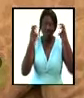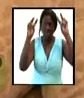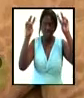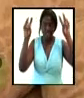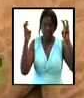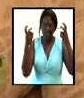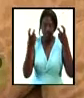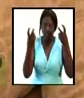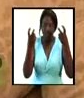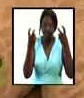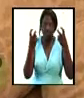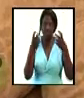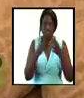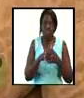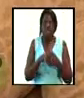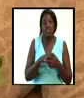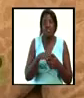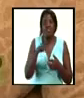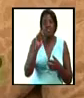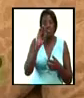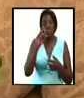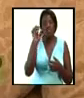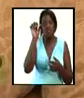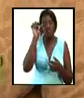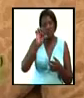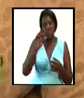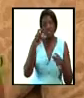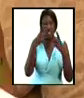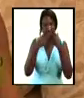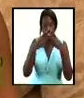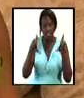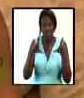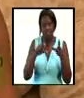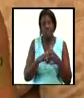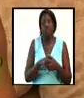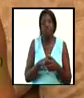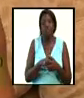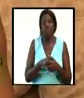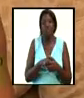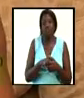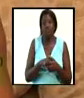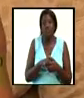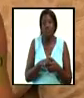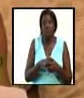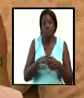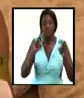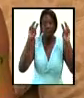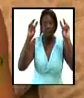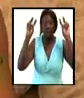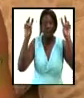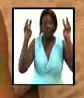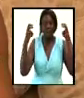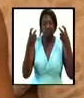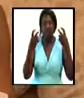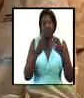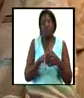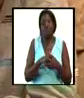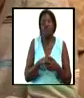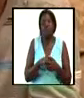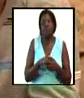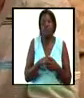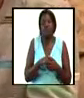used to excuse oneself for using slang or foreign words. And lastly, quotation marks indicate metaphoric